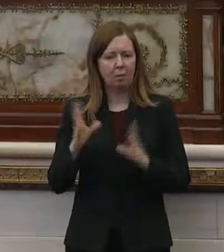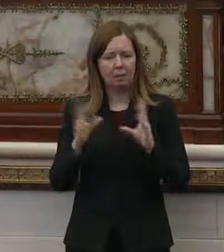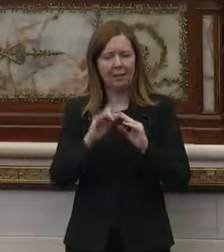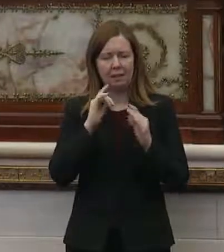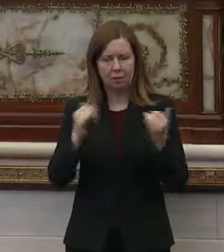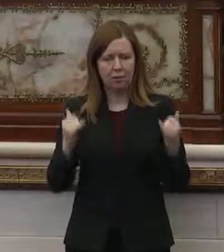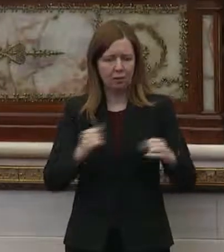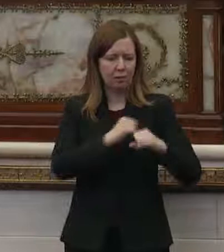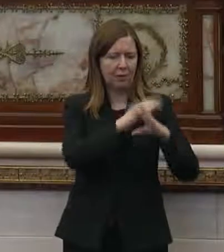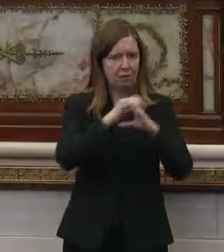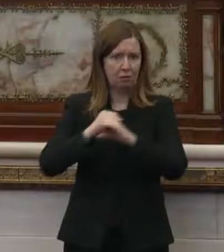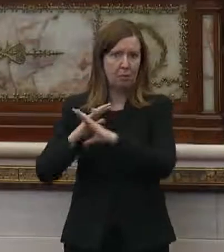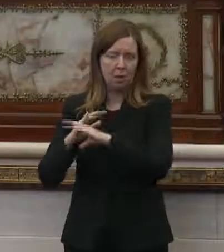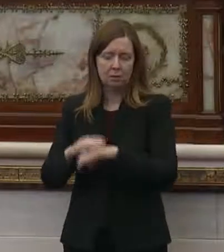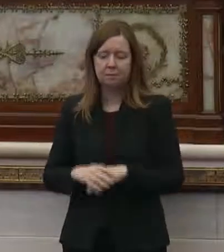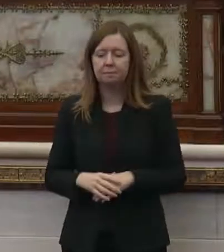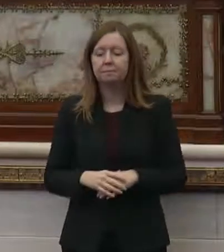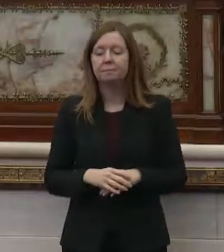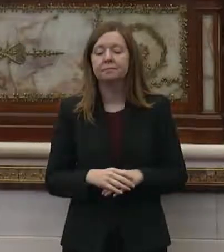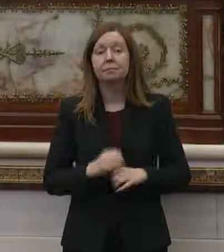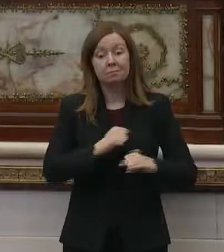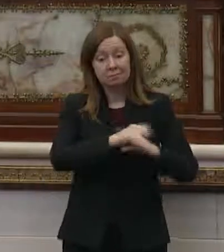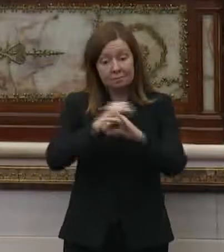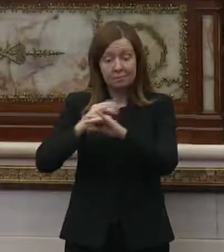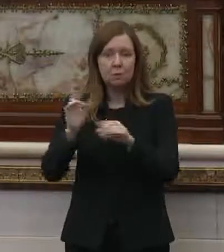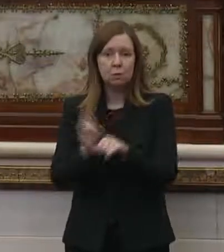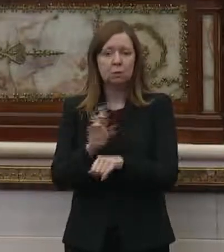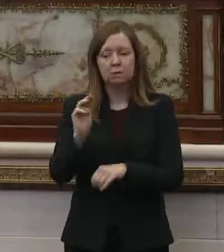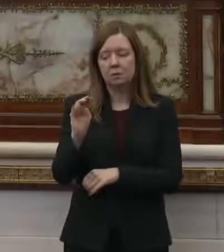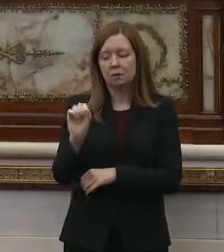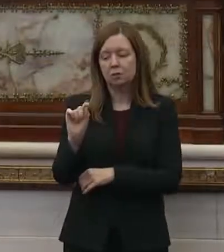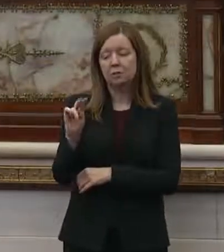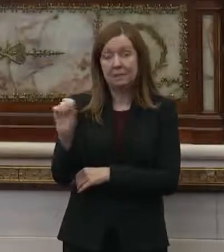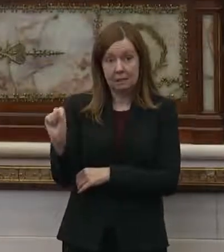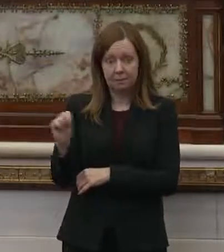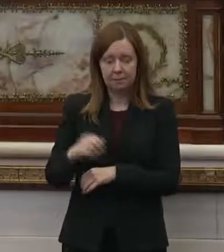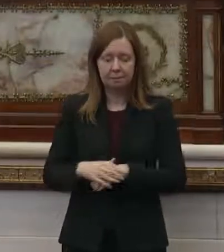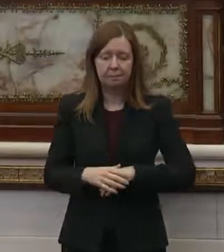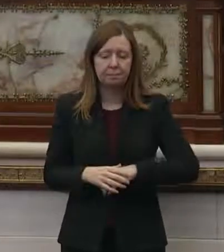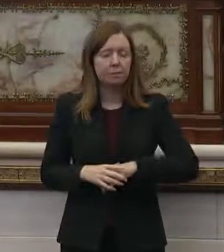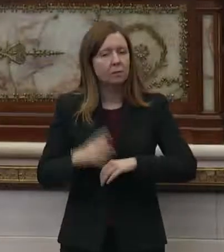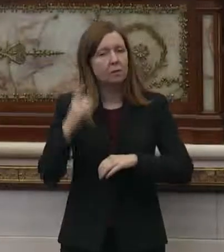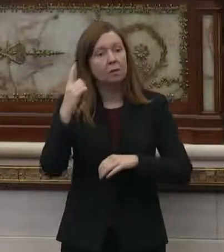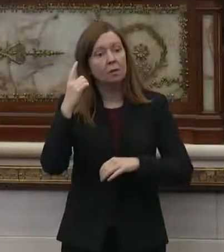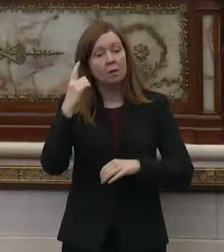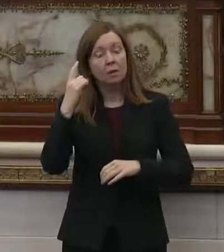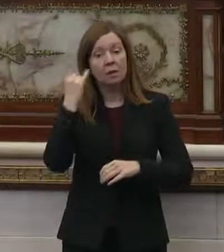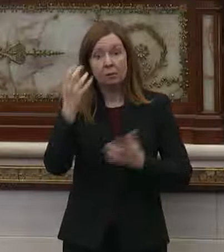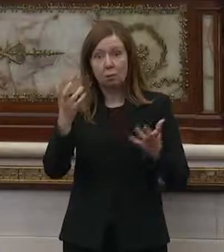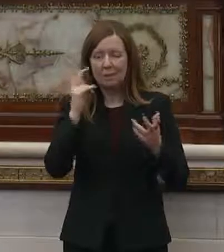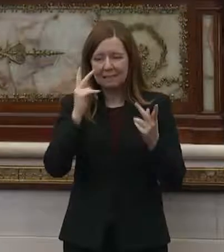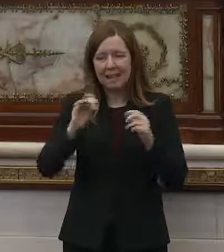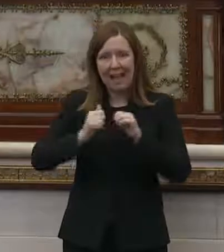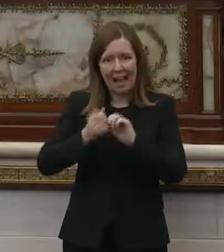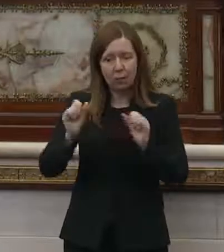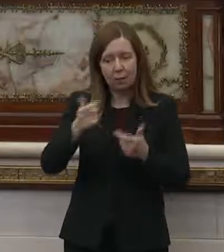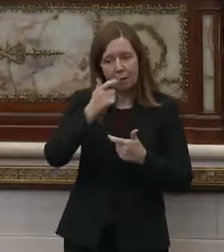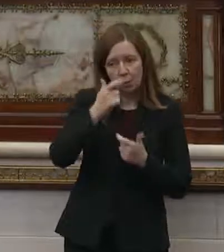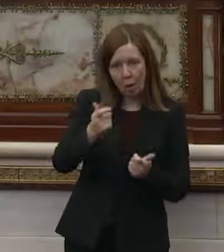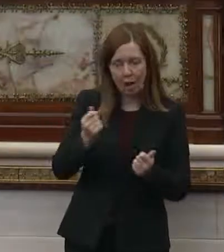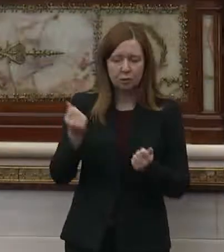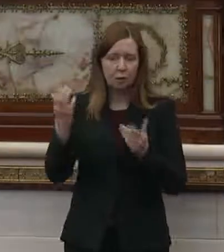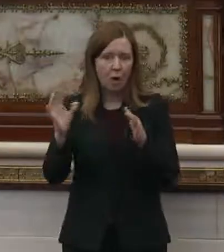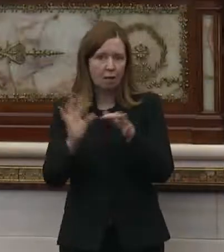using Microsoft Teams to make these remote hearings possible. Instructions for how the public may view and offer public